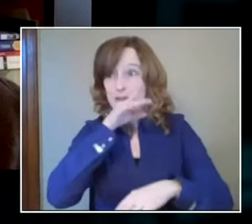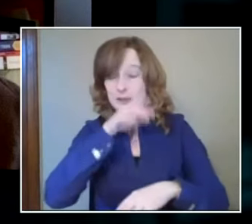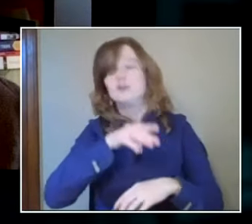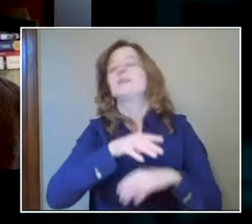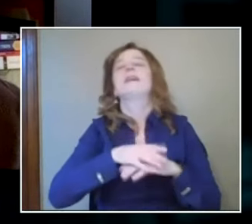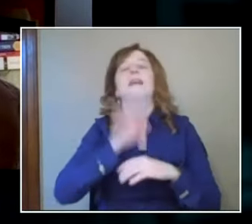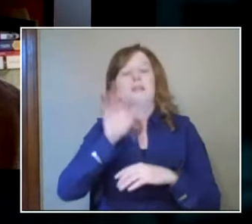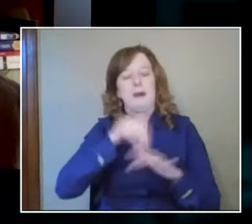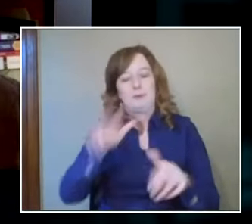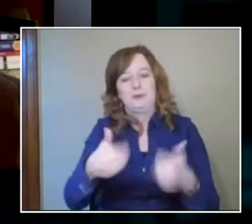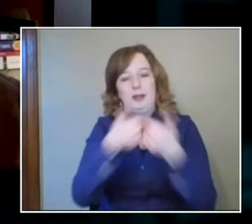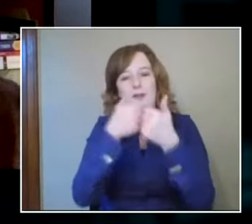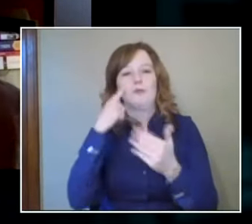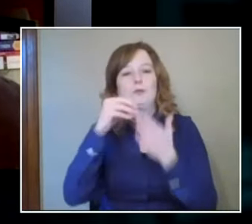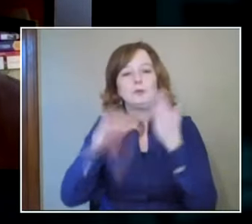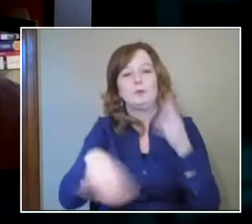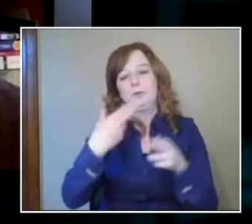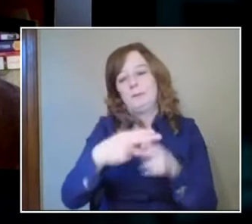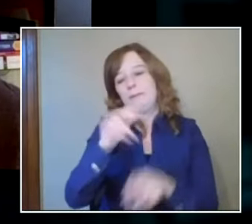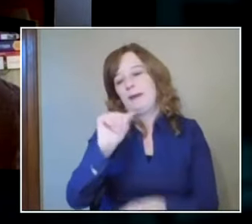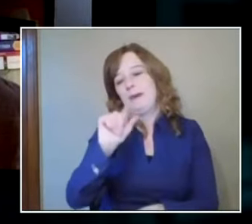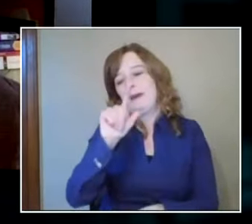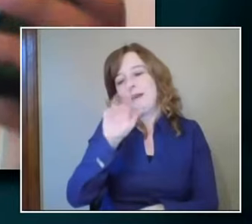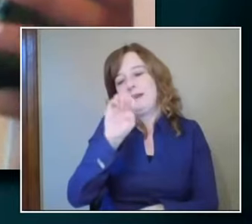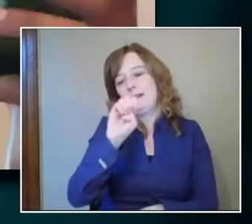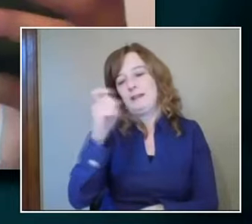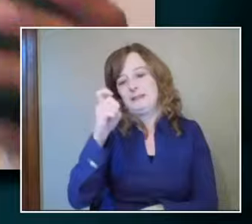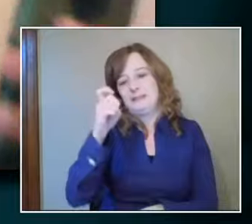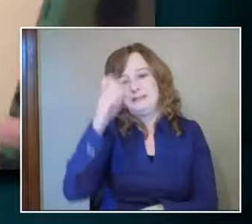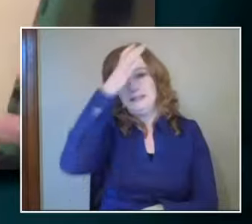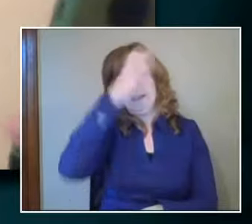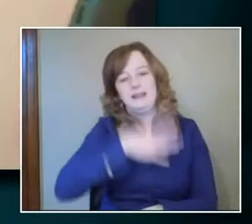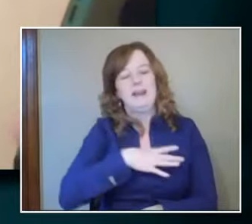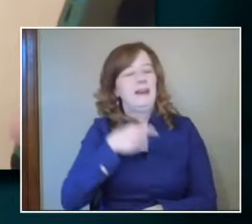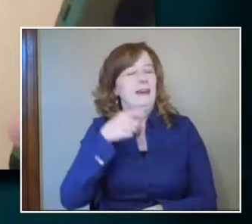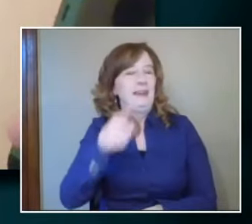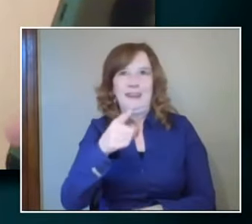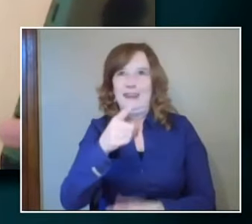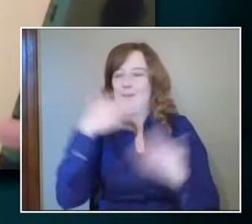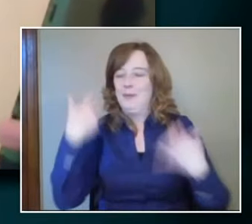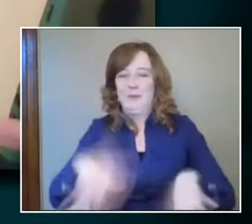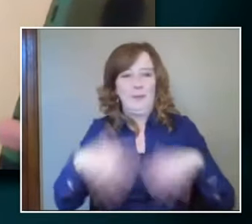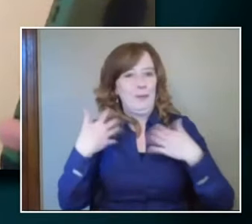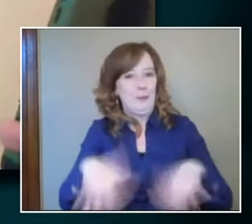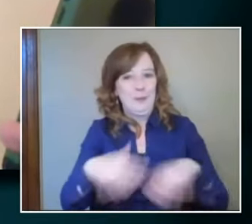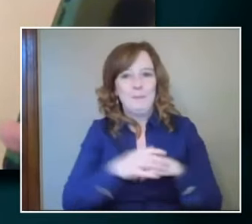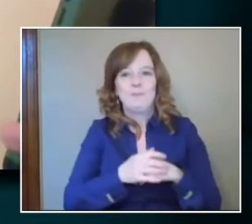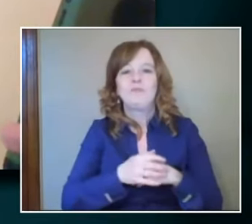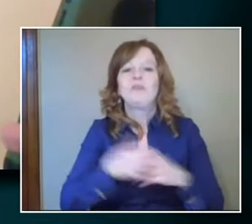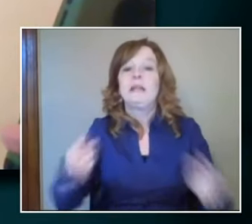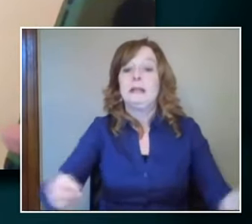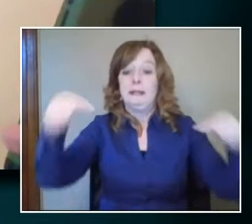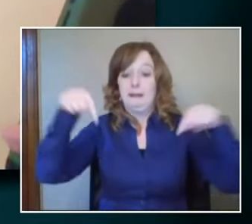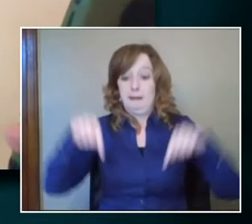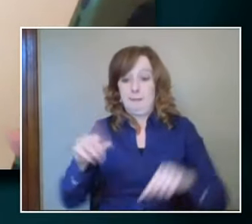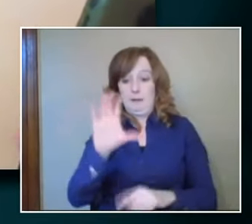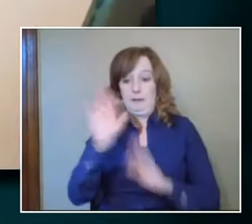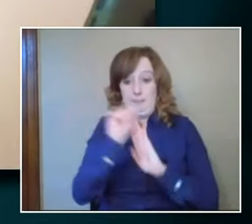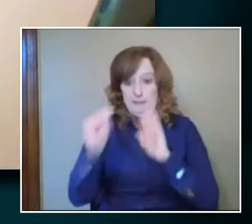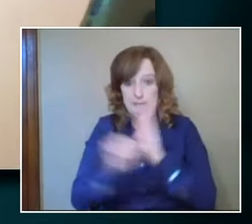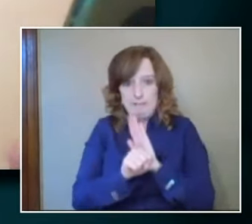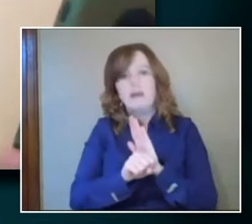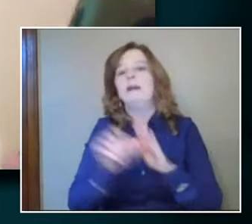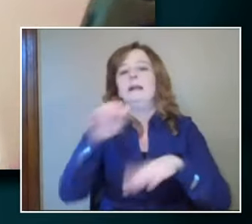with, and he did it admirably. He came to Columbus State as an English second language